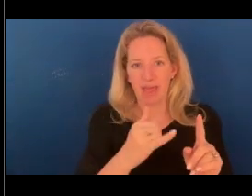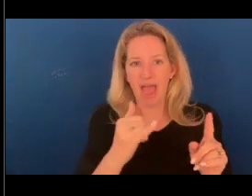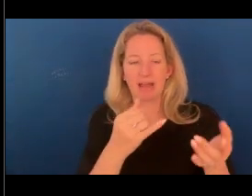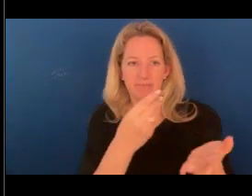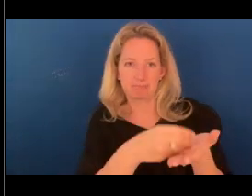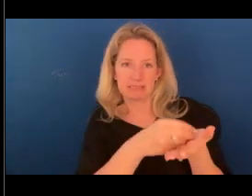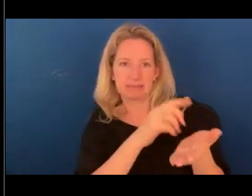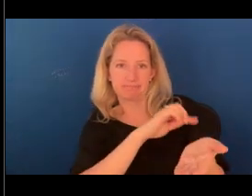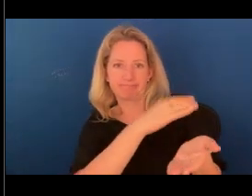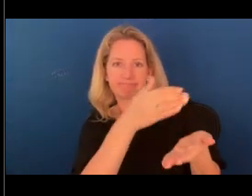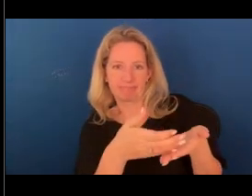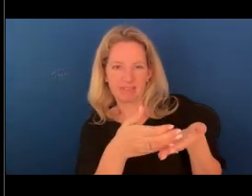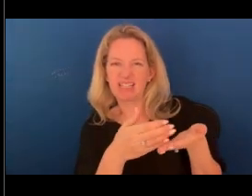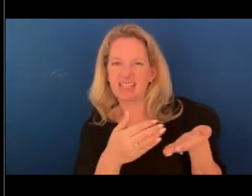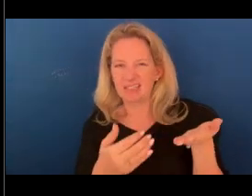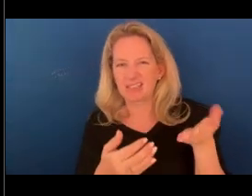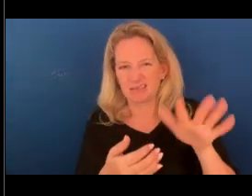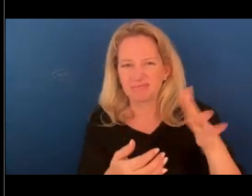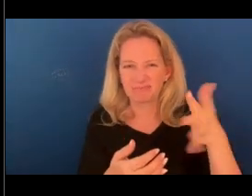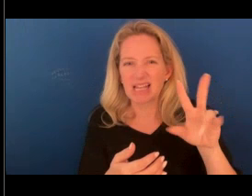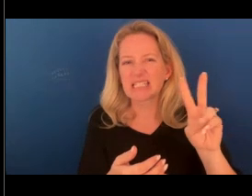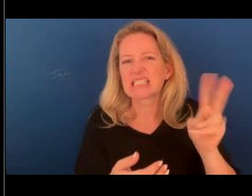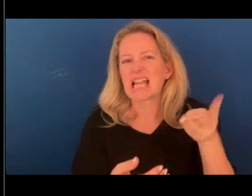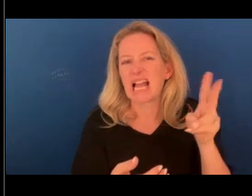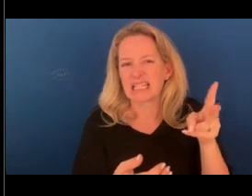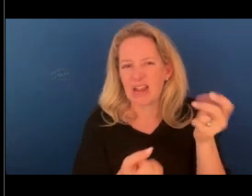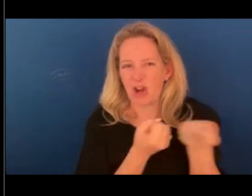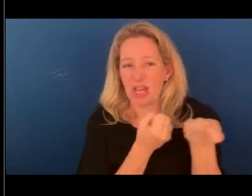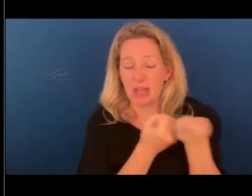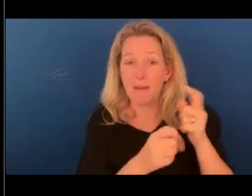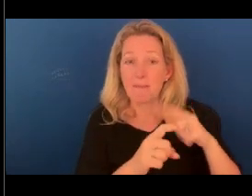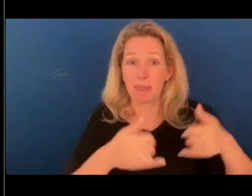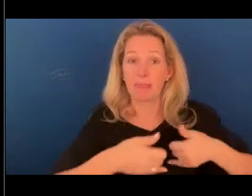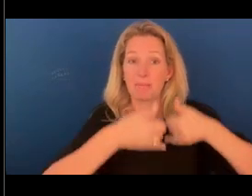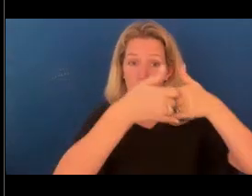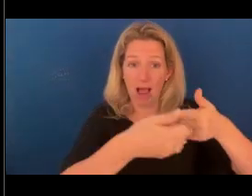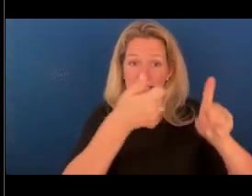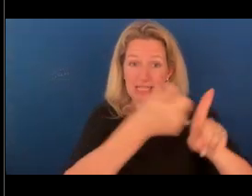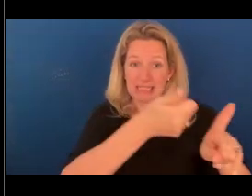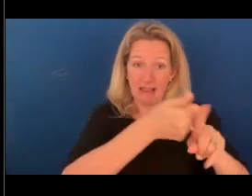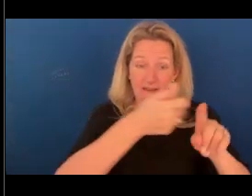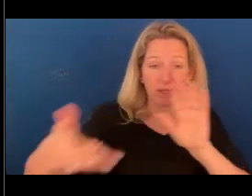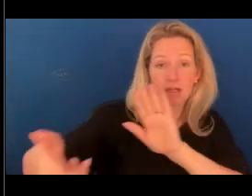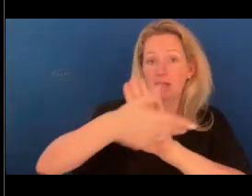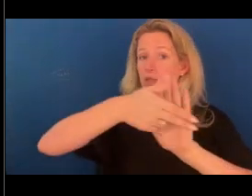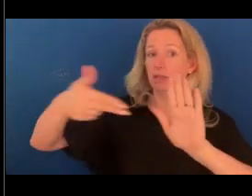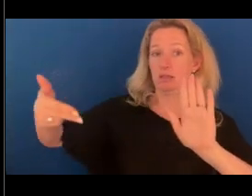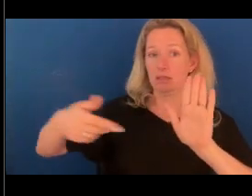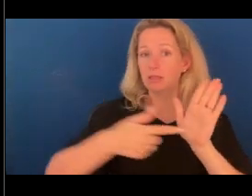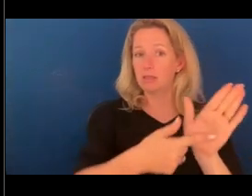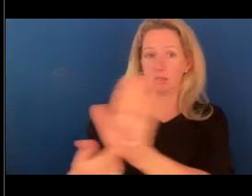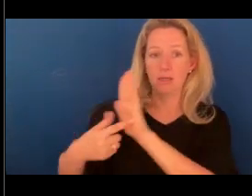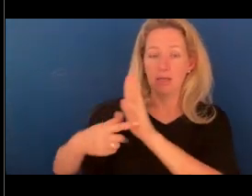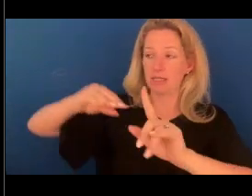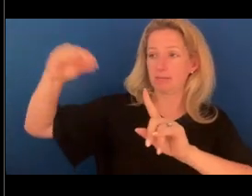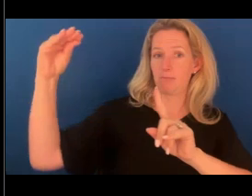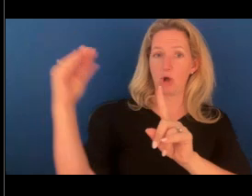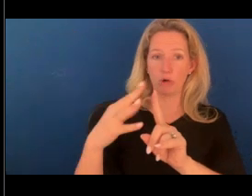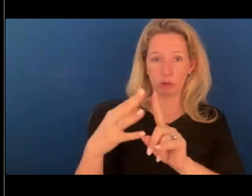almost secondary to what the prize can really make available to the winning teams. Is its exposure in